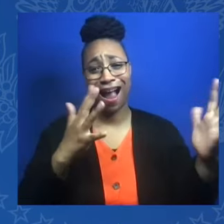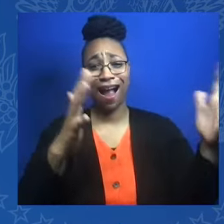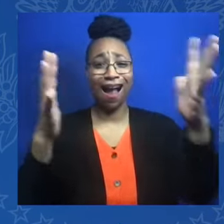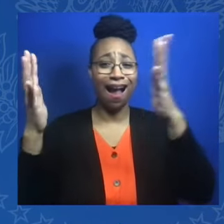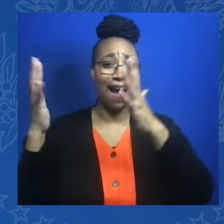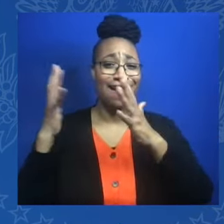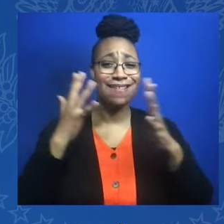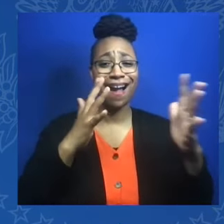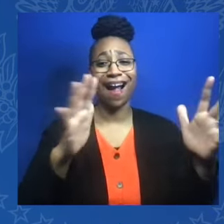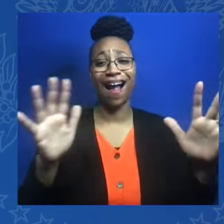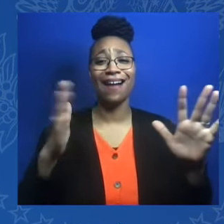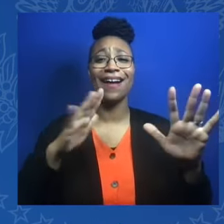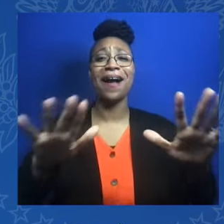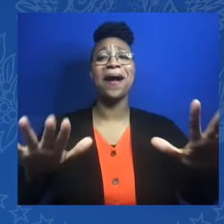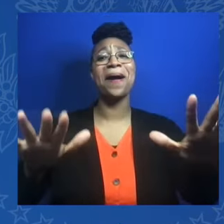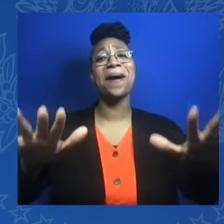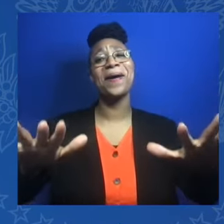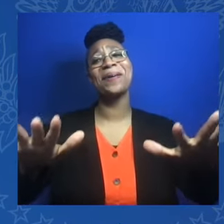Thank you.